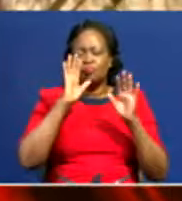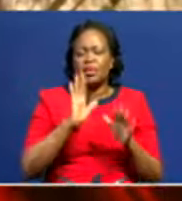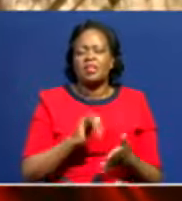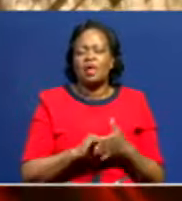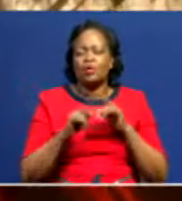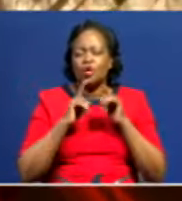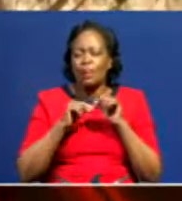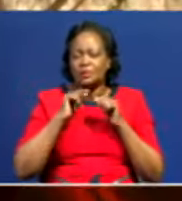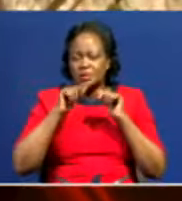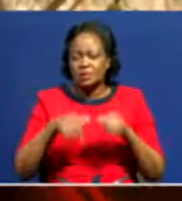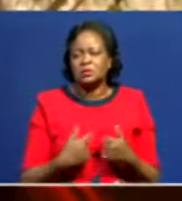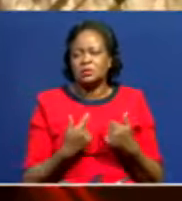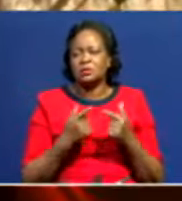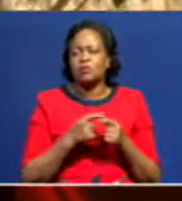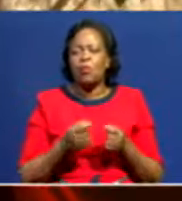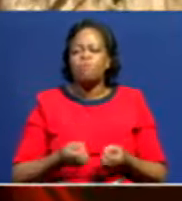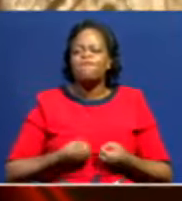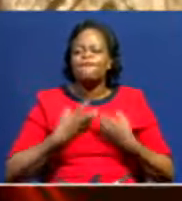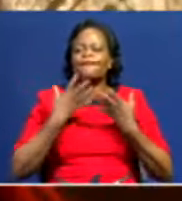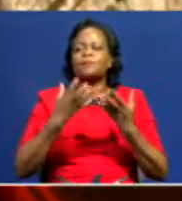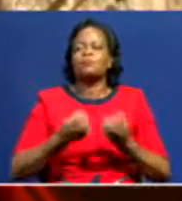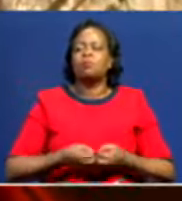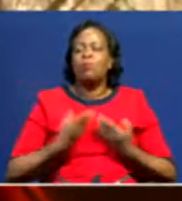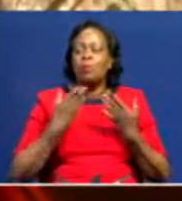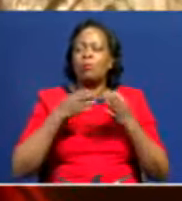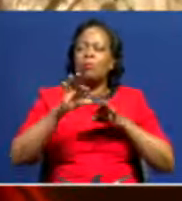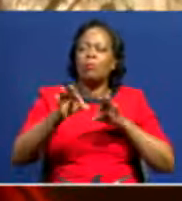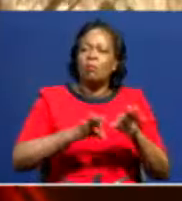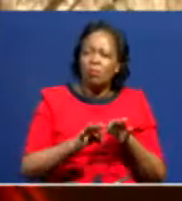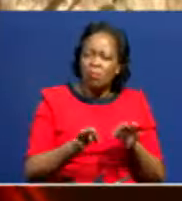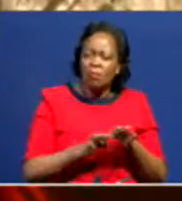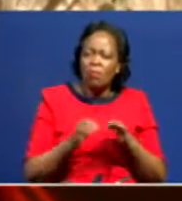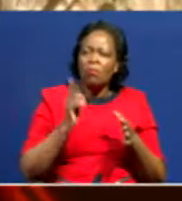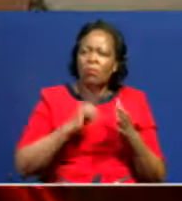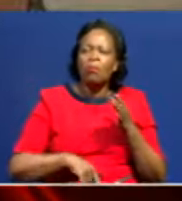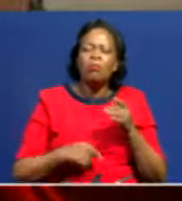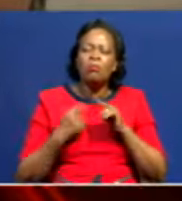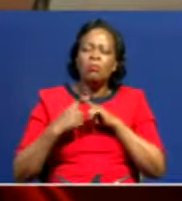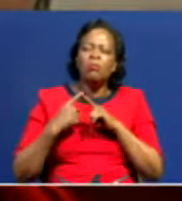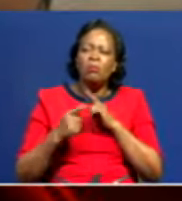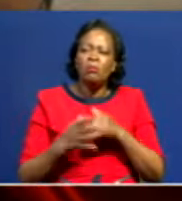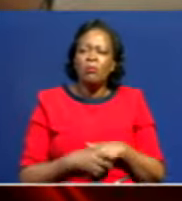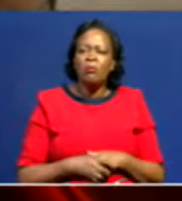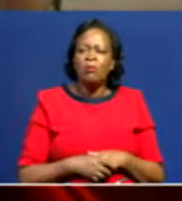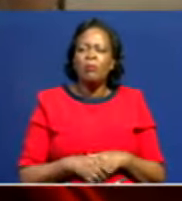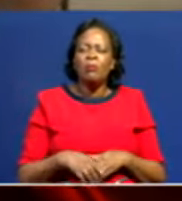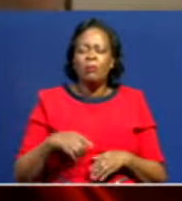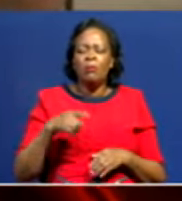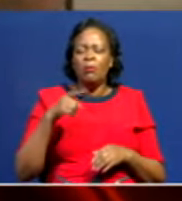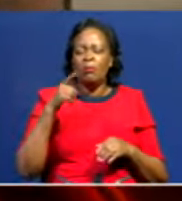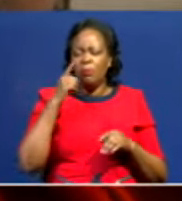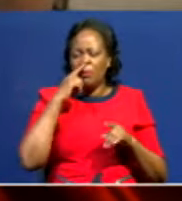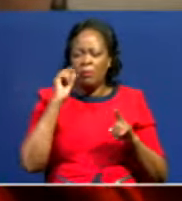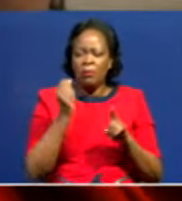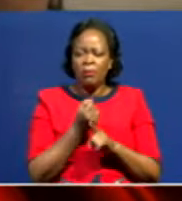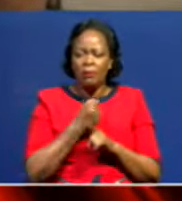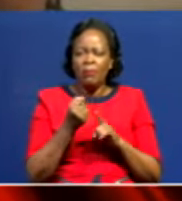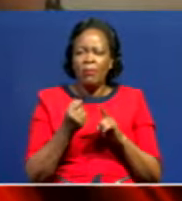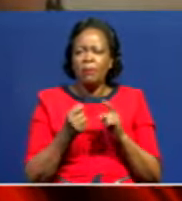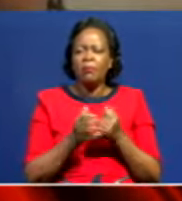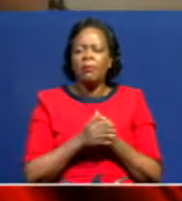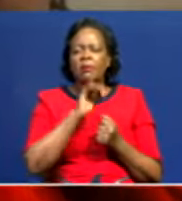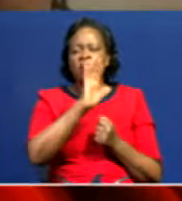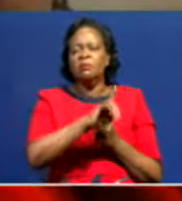talk about ourselves, to express, we explain zenye tunapitia zote. Domestic violence, let's say around